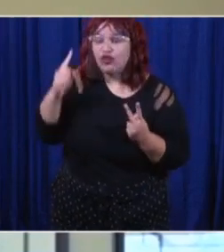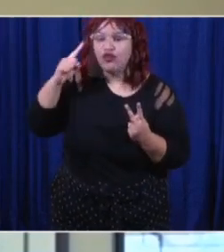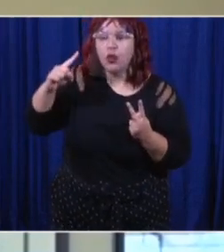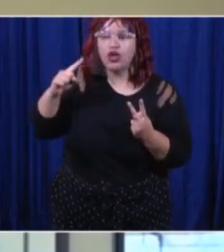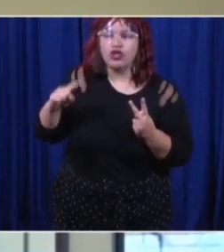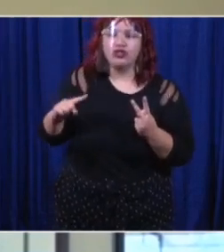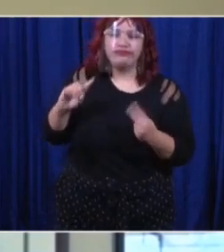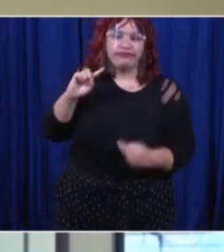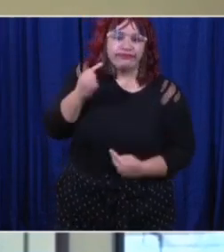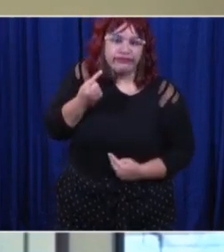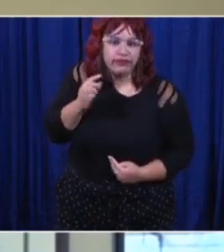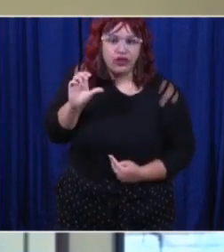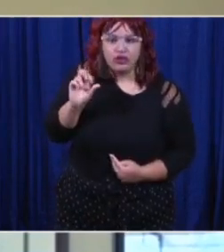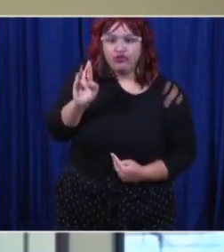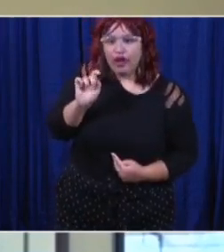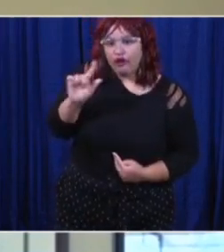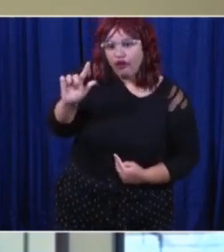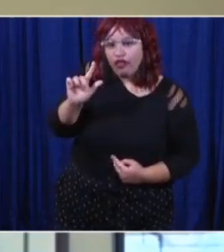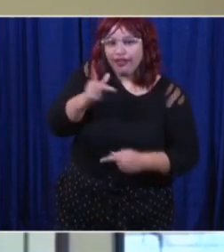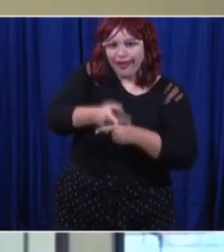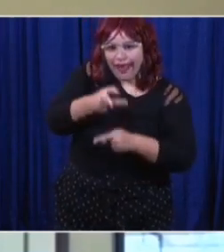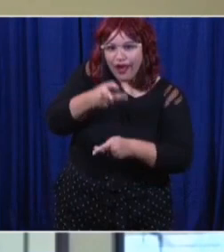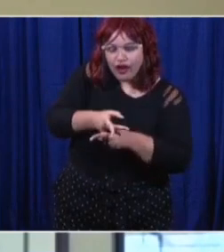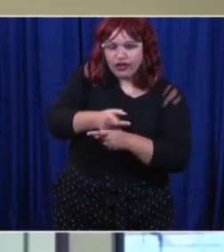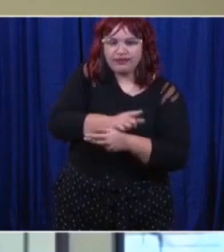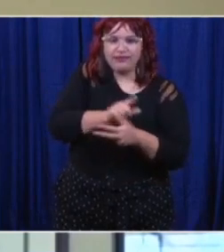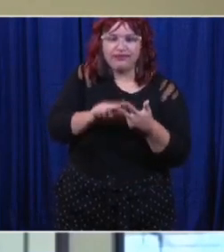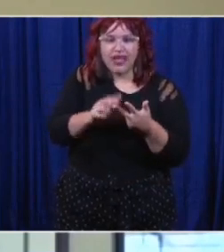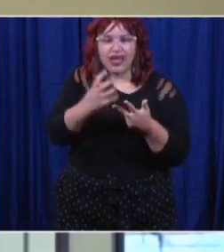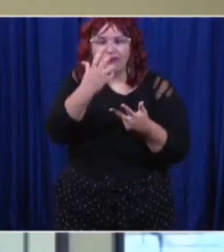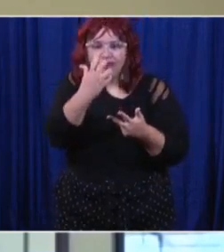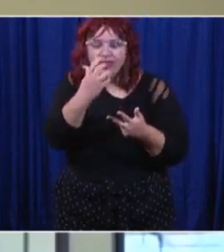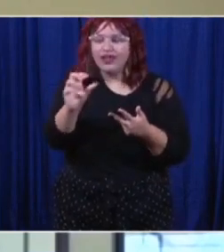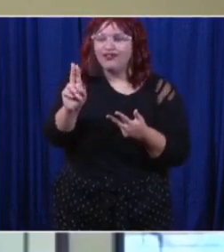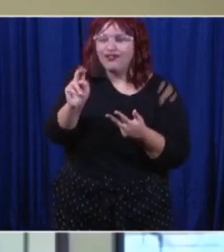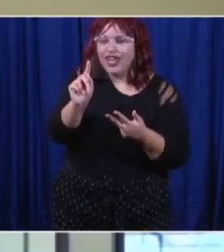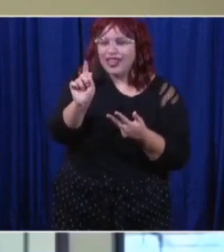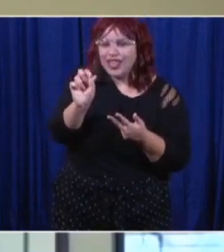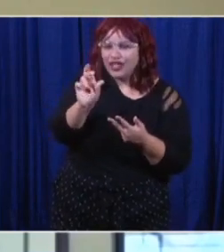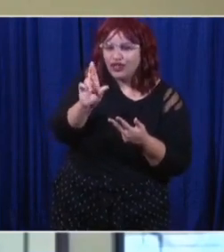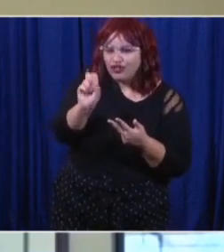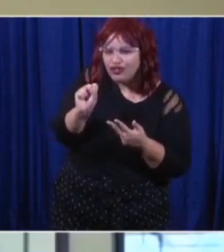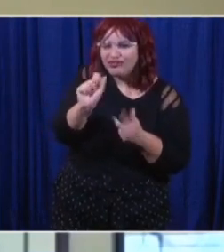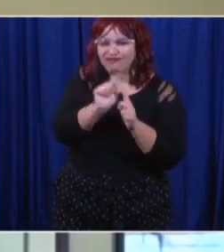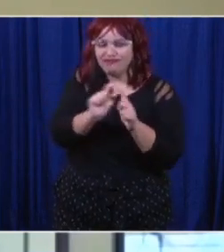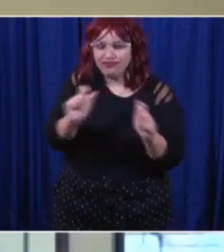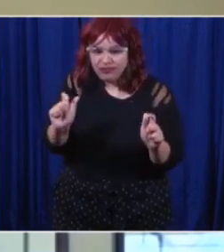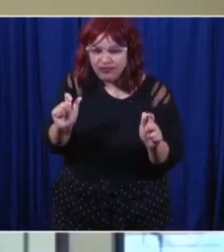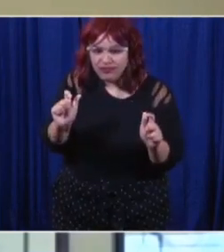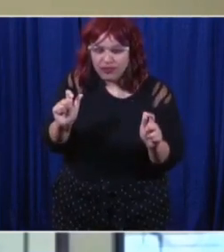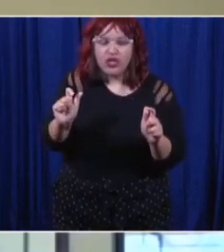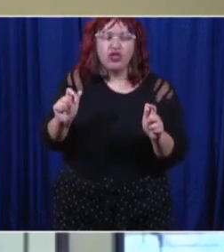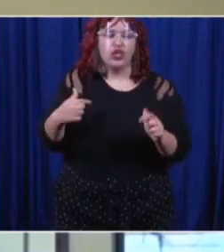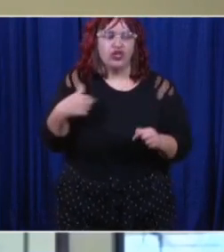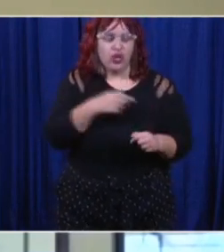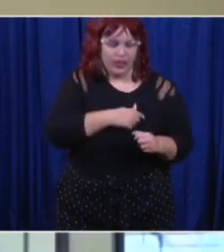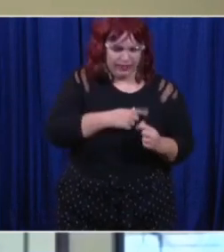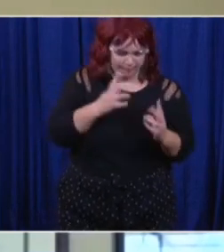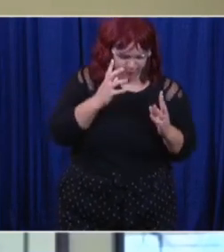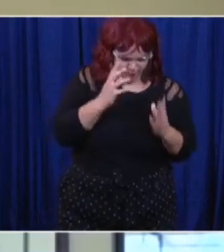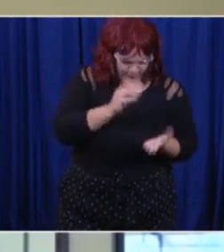beds. To address those concerns, the state established the structure that the governor reviewed with